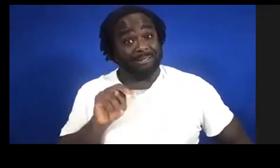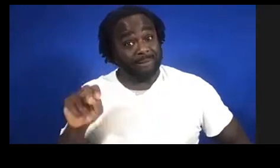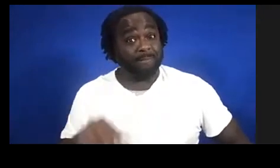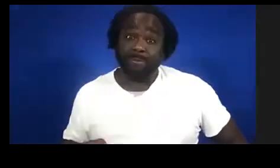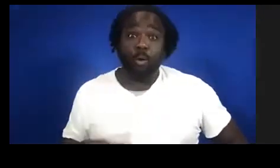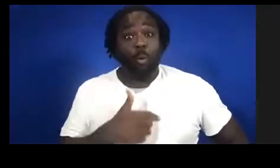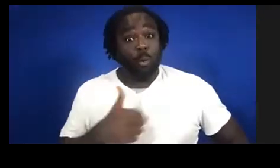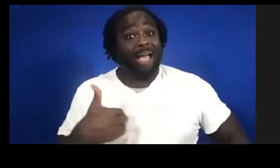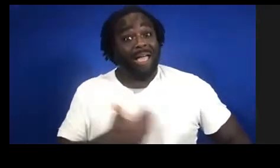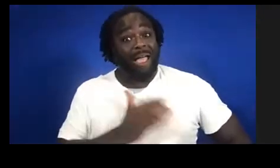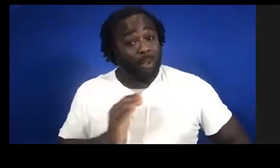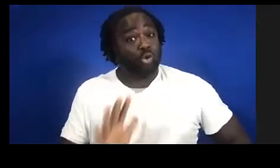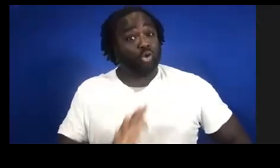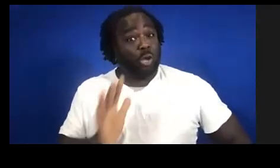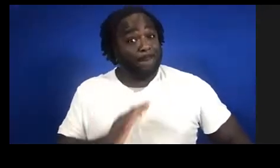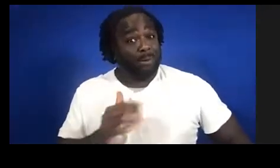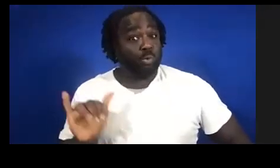ribs.